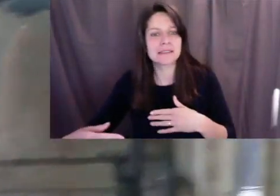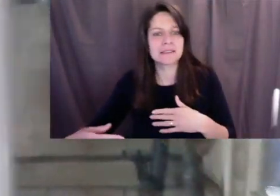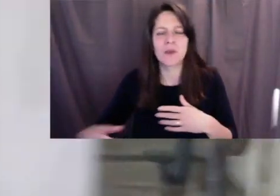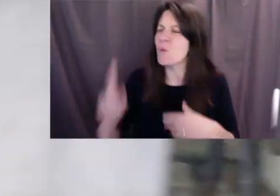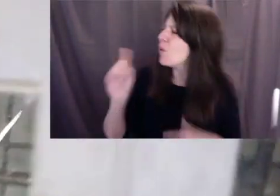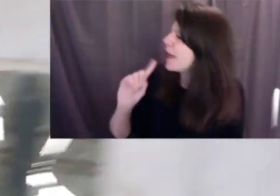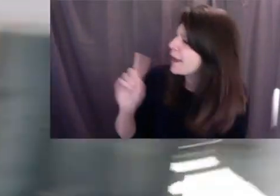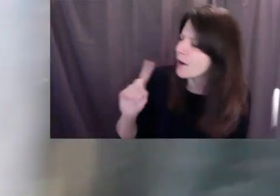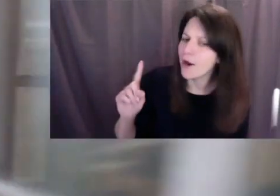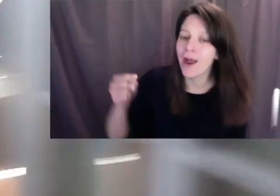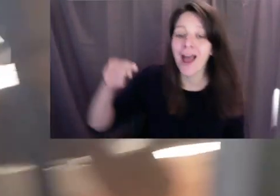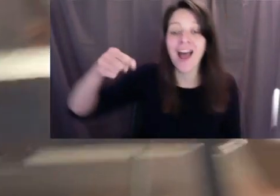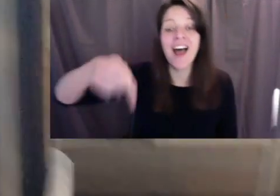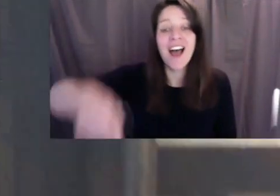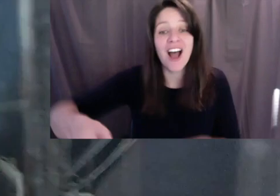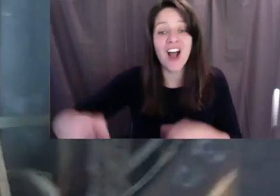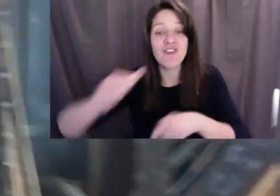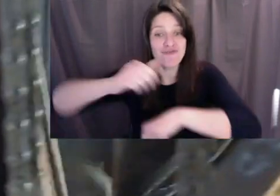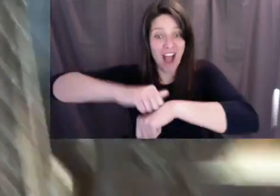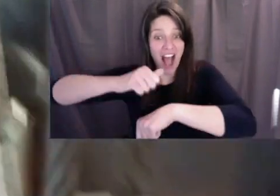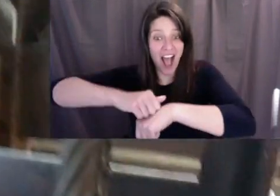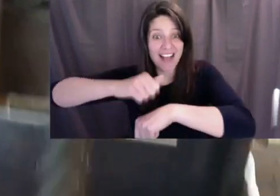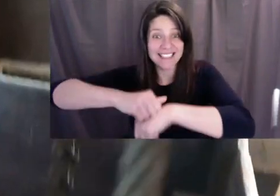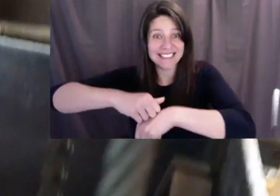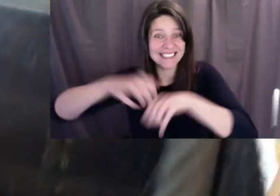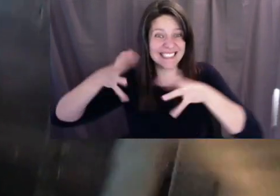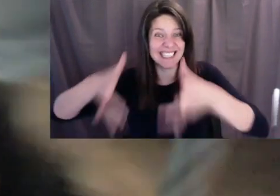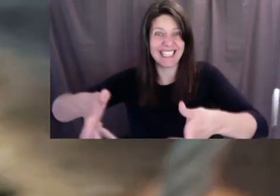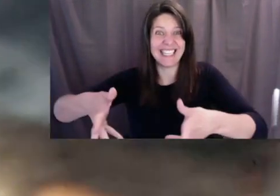to lift them anymore. Cassia? Sure, they're right in here.